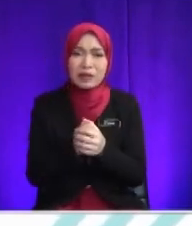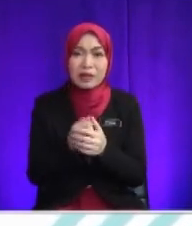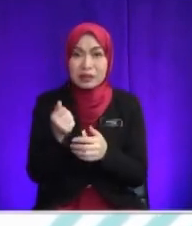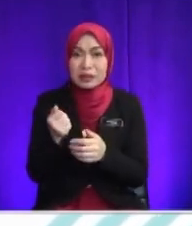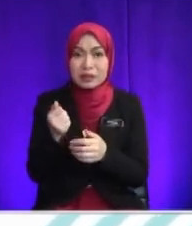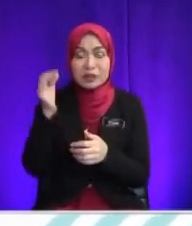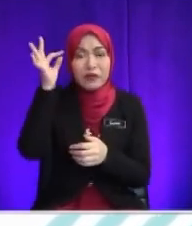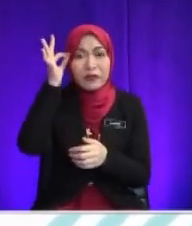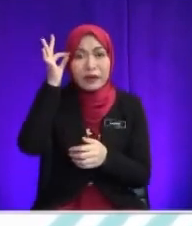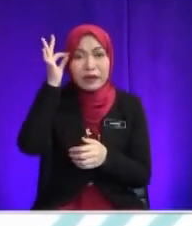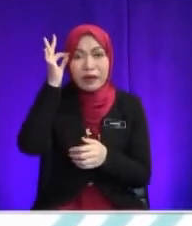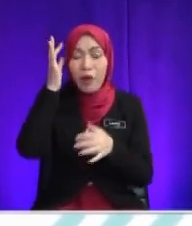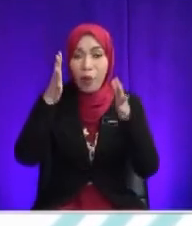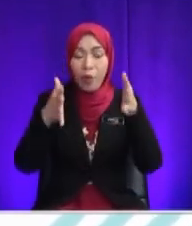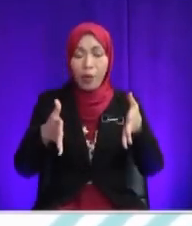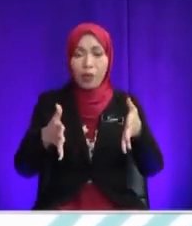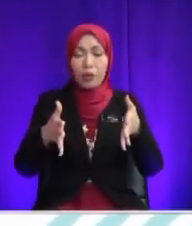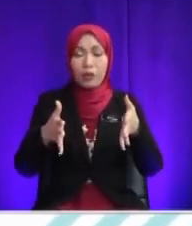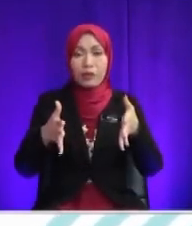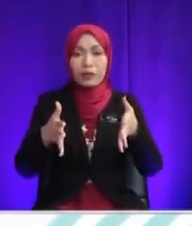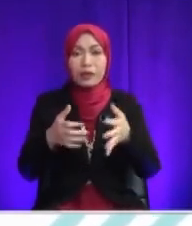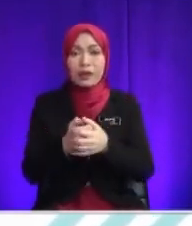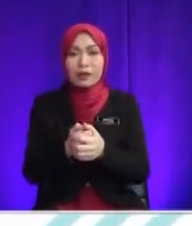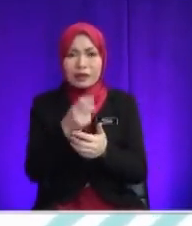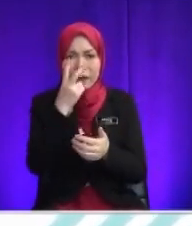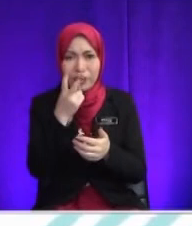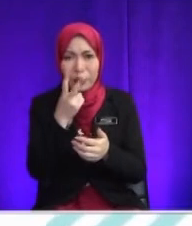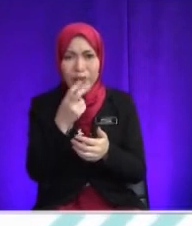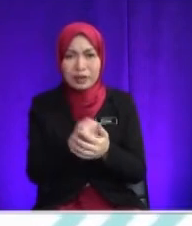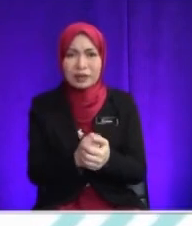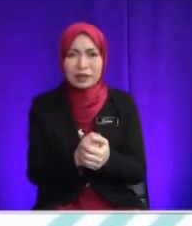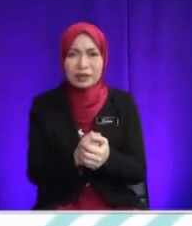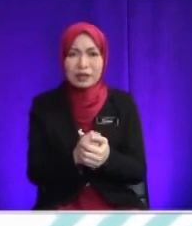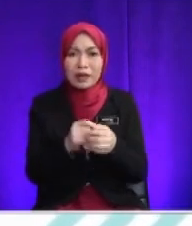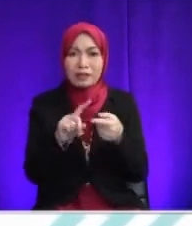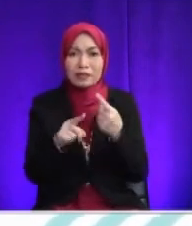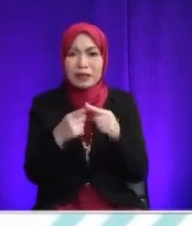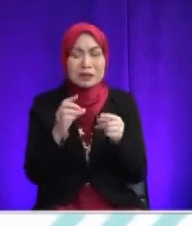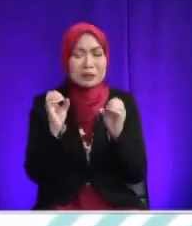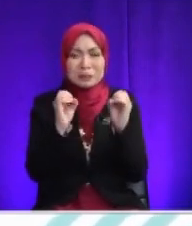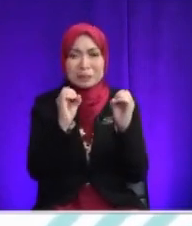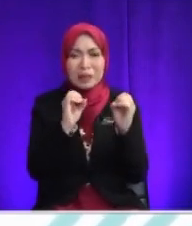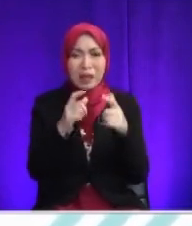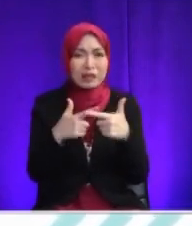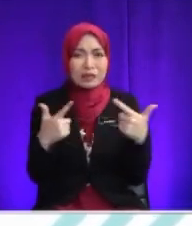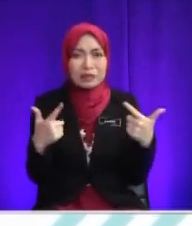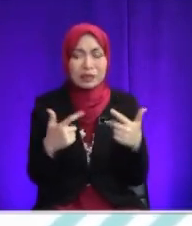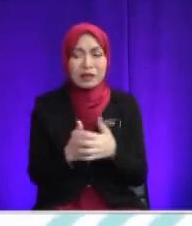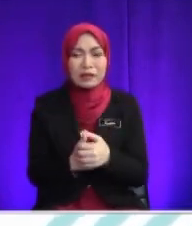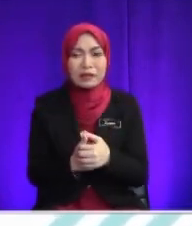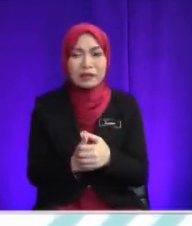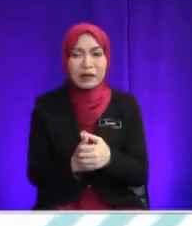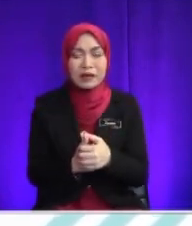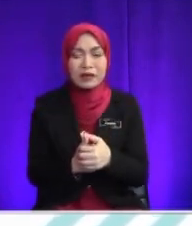So this one we can hear clearly from the audio. Okay, so why don't we go for second listening just to double check our